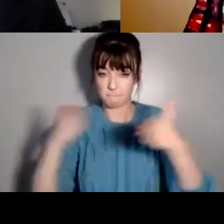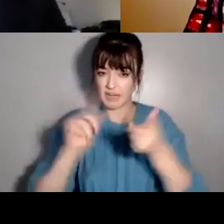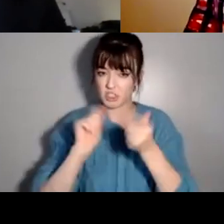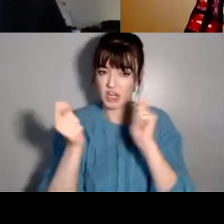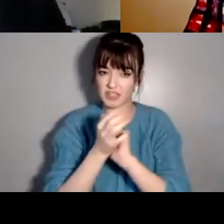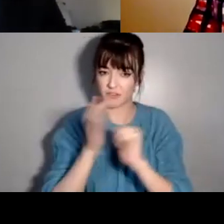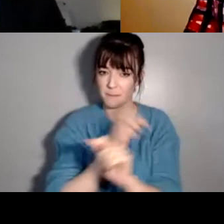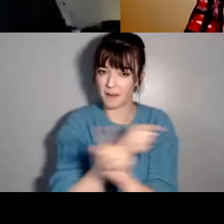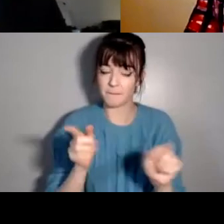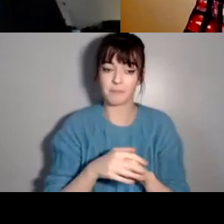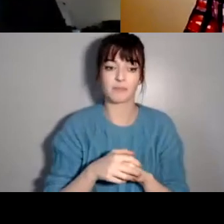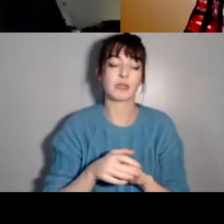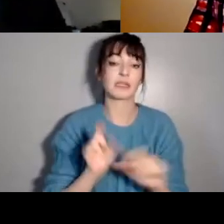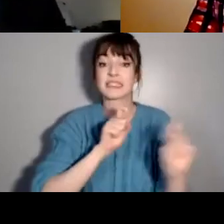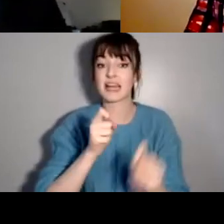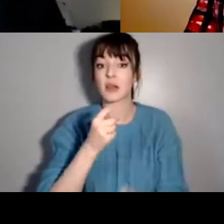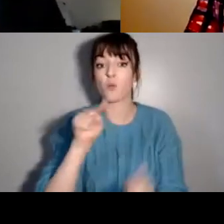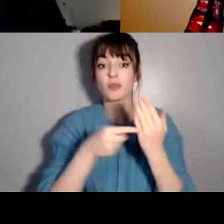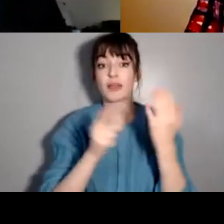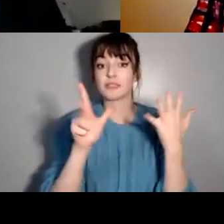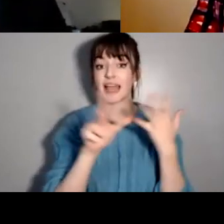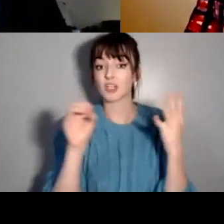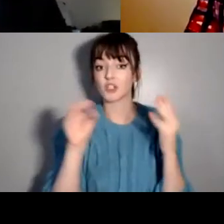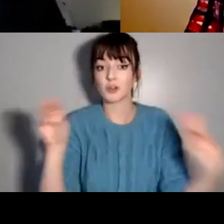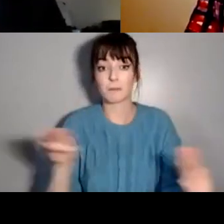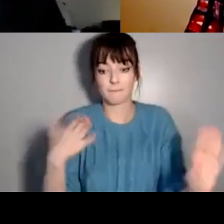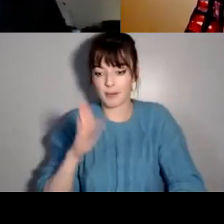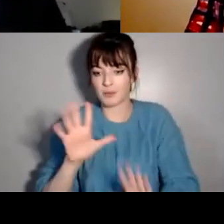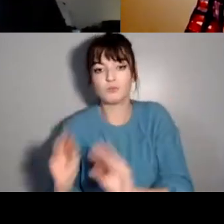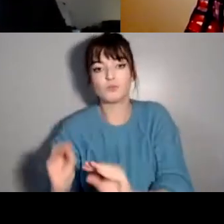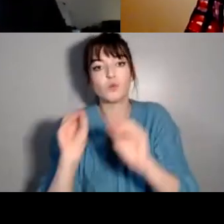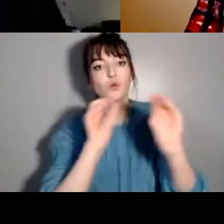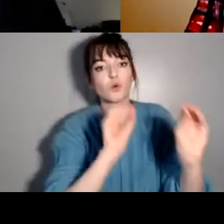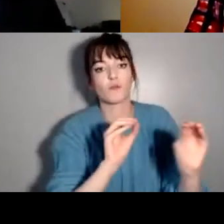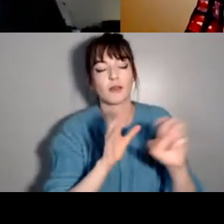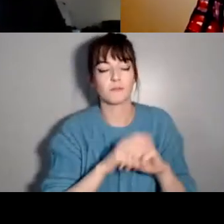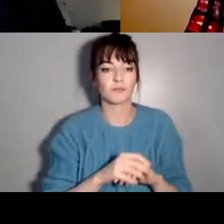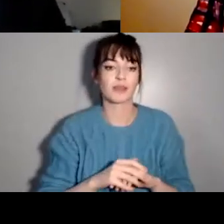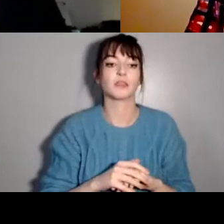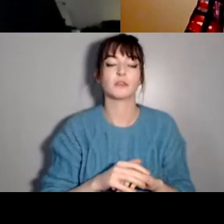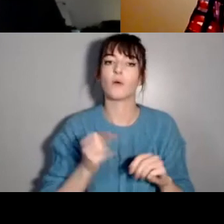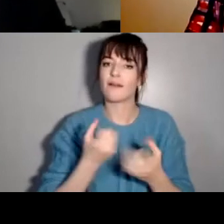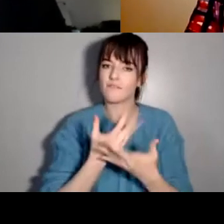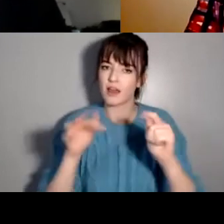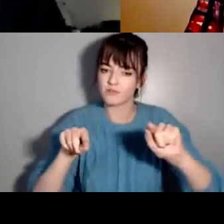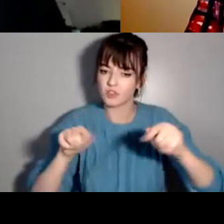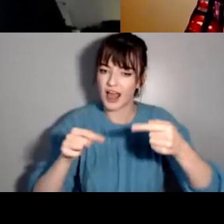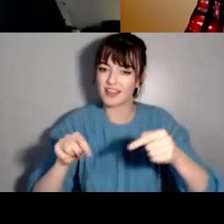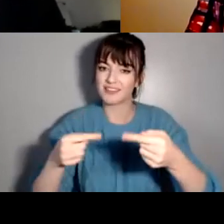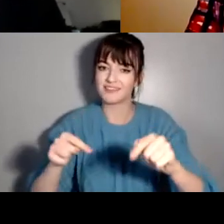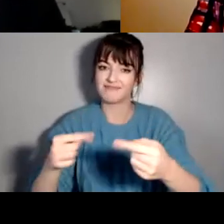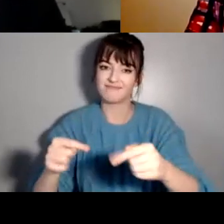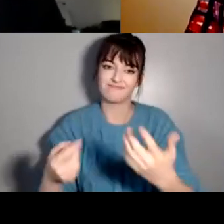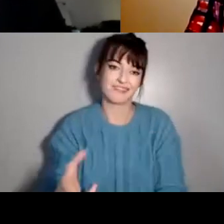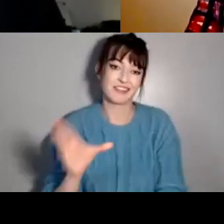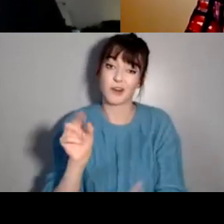still 1,800 people to be supported to move. We have lots and lots of challenges in that work. There's no point in saying